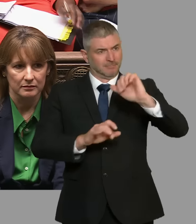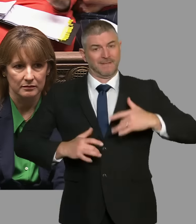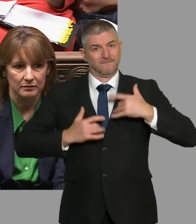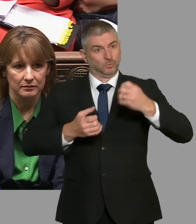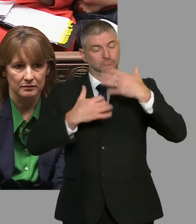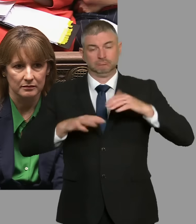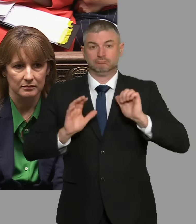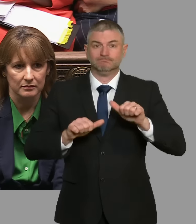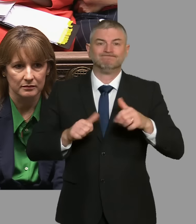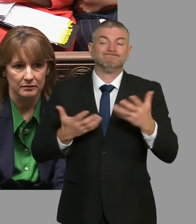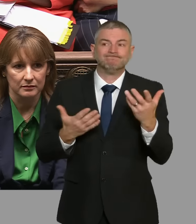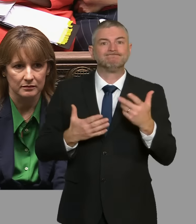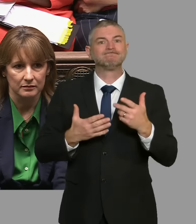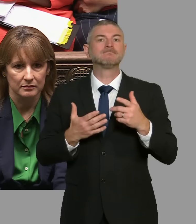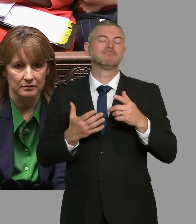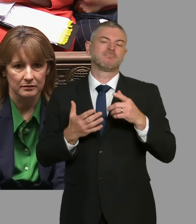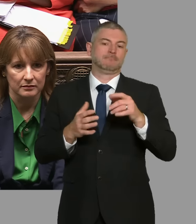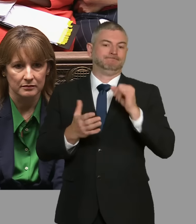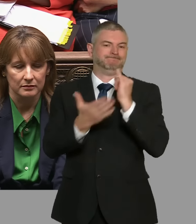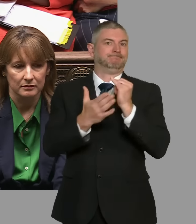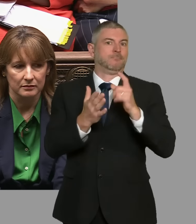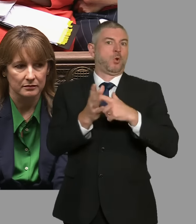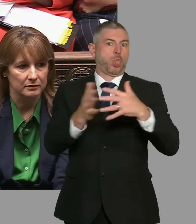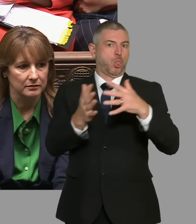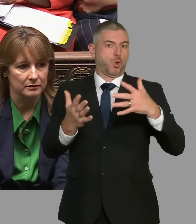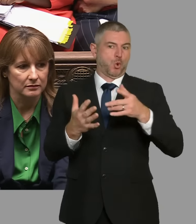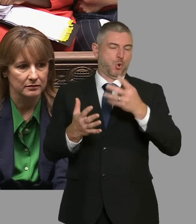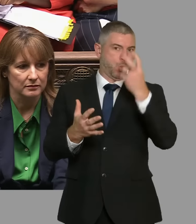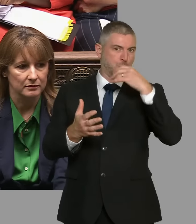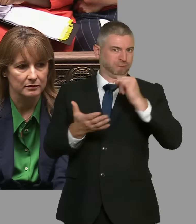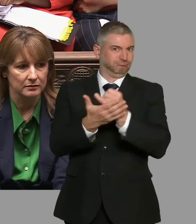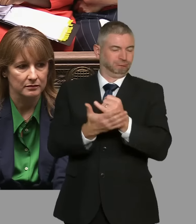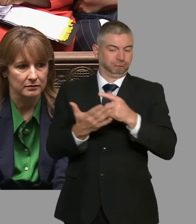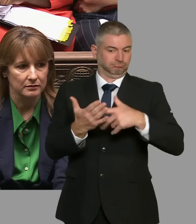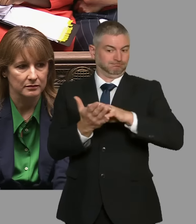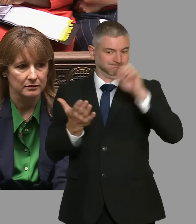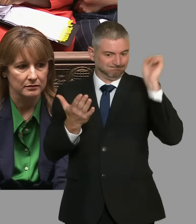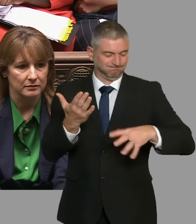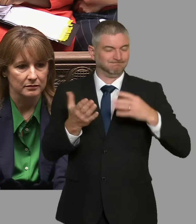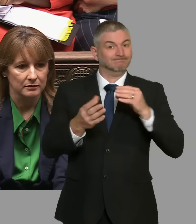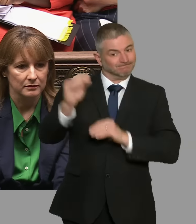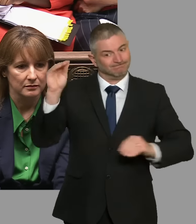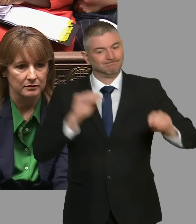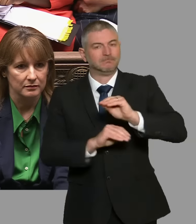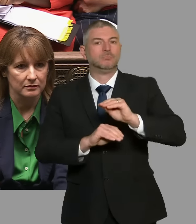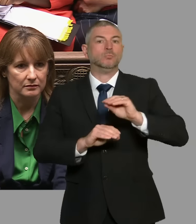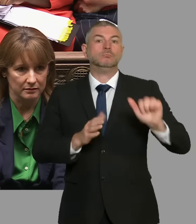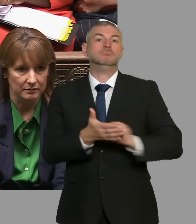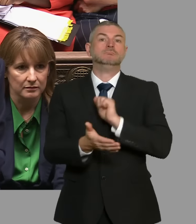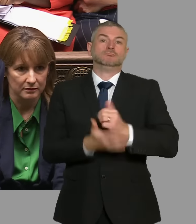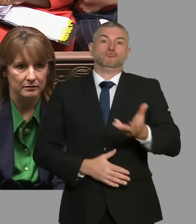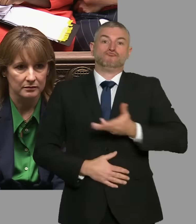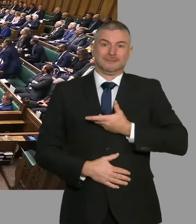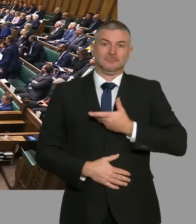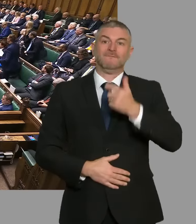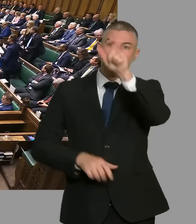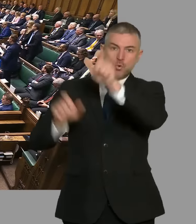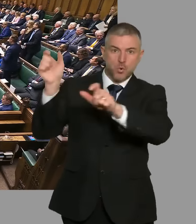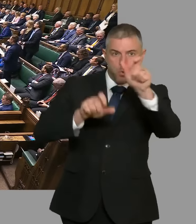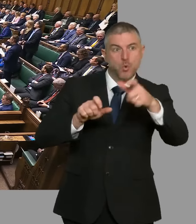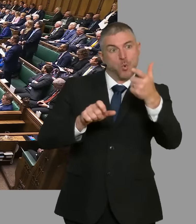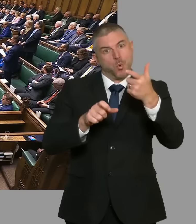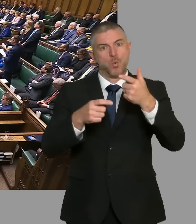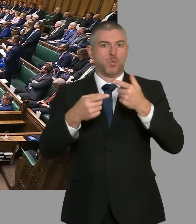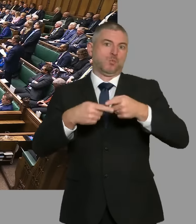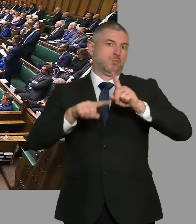a system with clear rights and protections for veterans, and we'll continue to try to get that balance right.